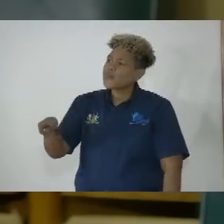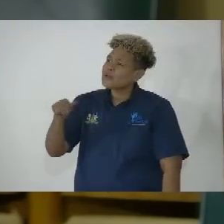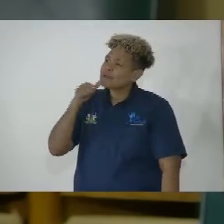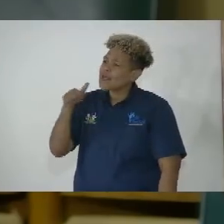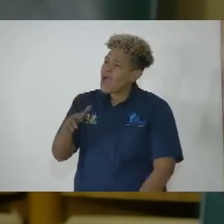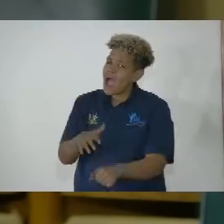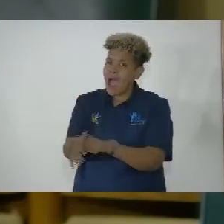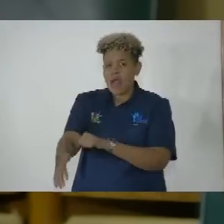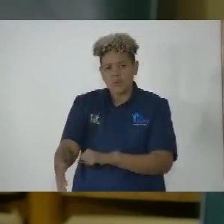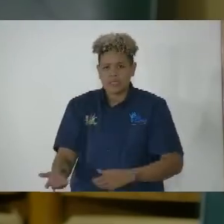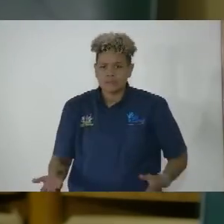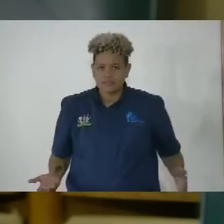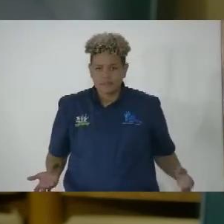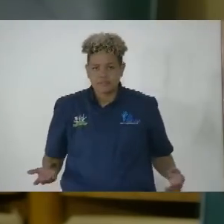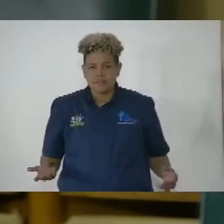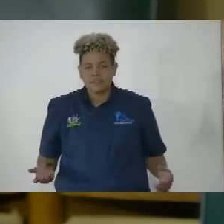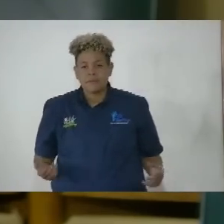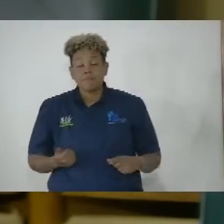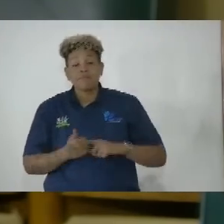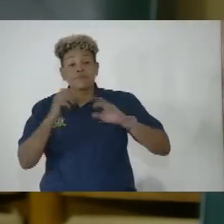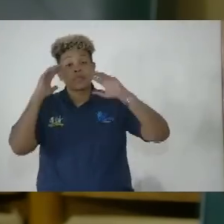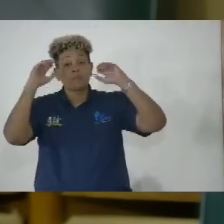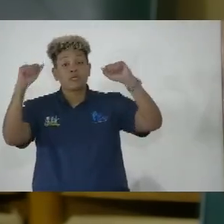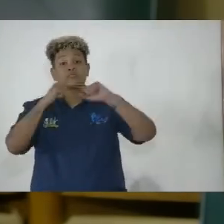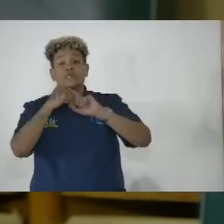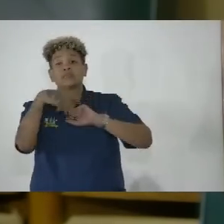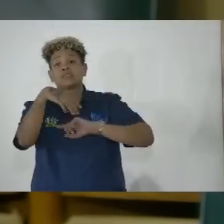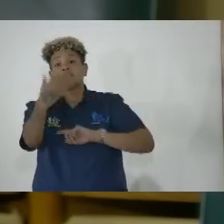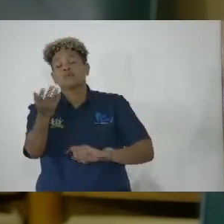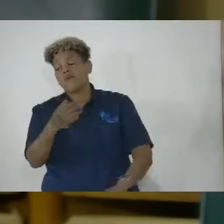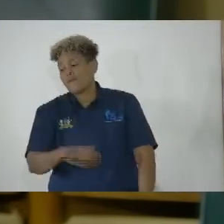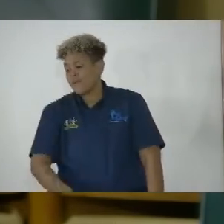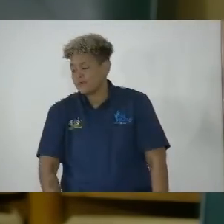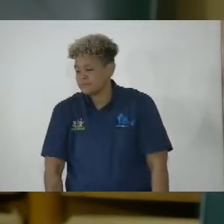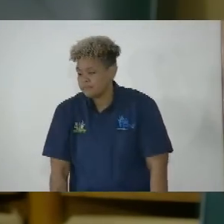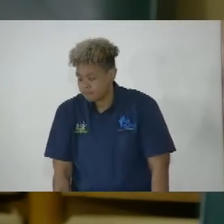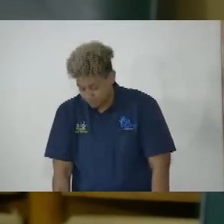inadequate. Mr. President,